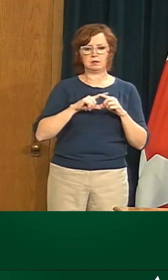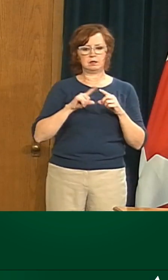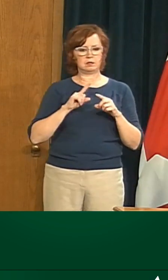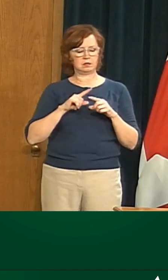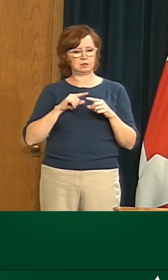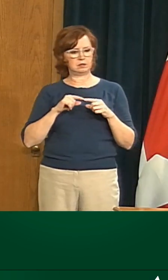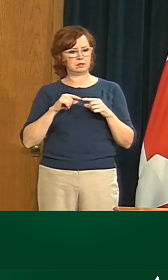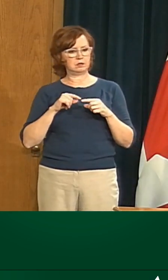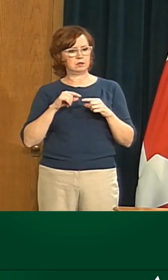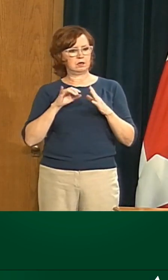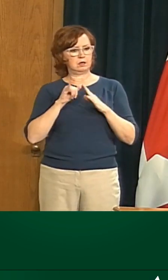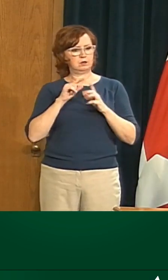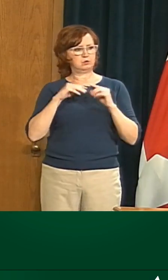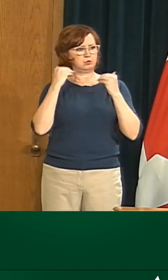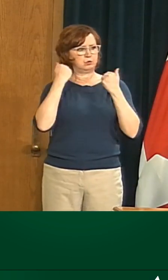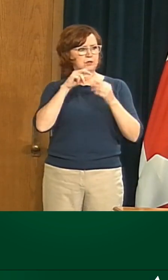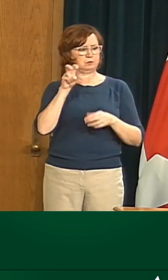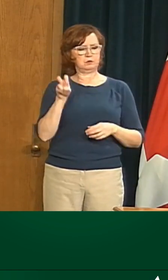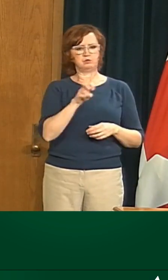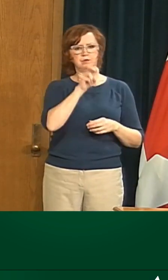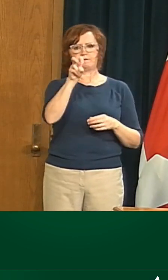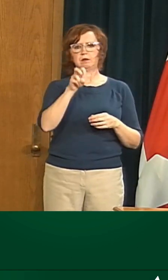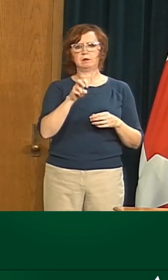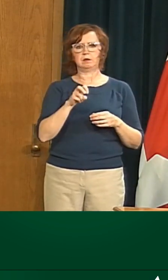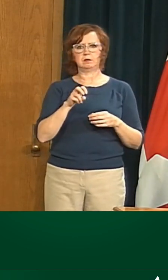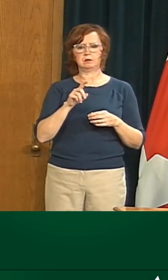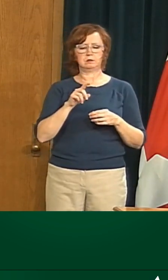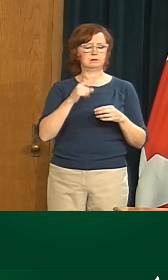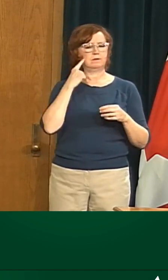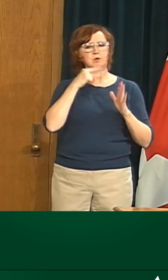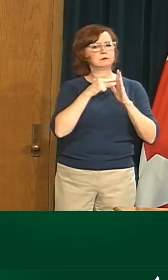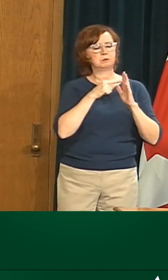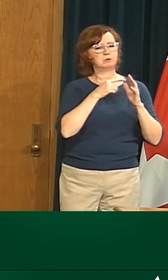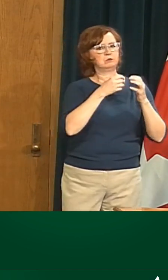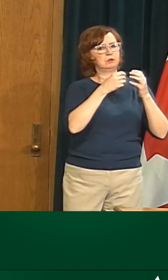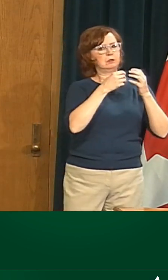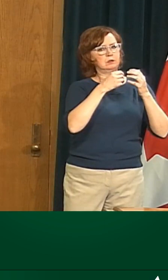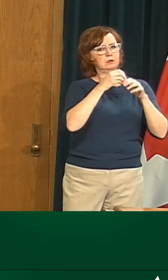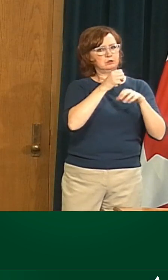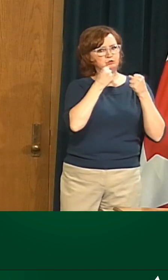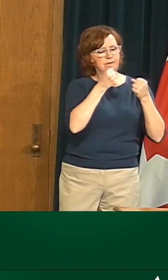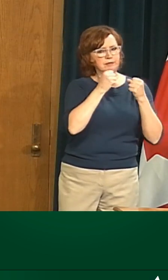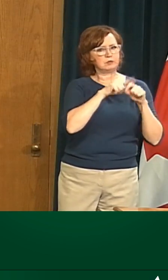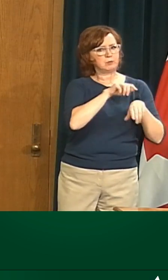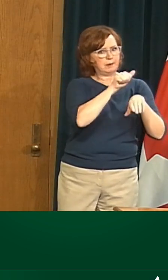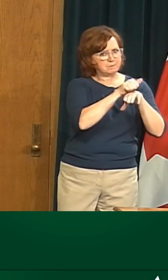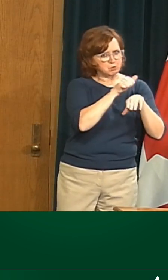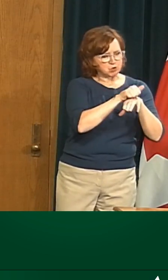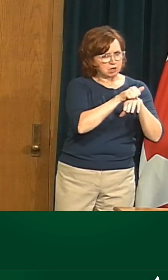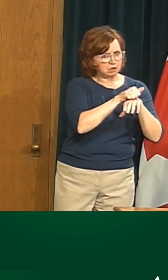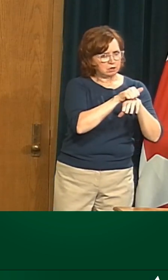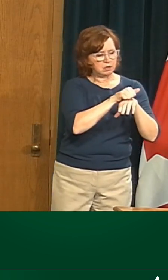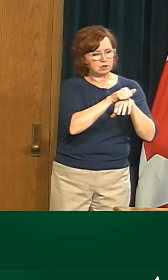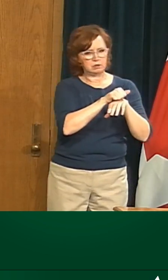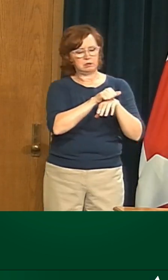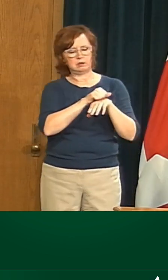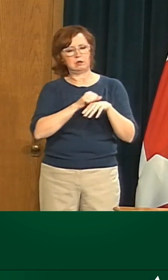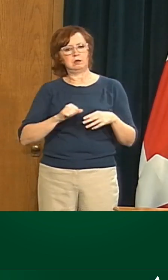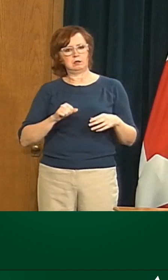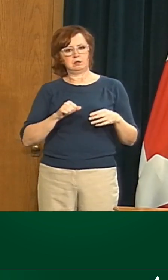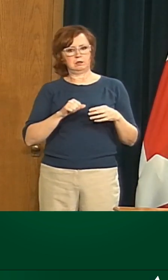anything that would clamp down on people going to and from Alberta, for example? Start that, no, maybe Ian.